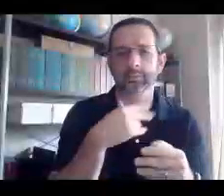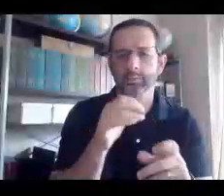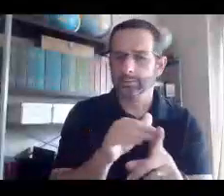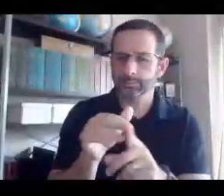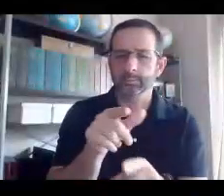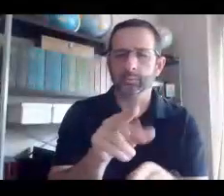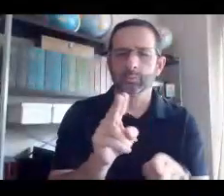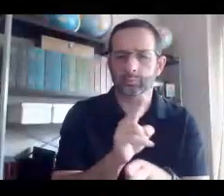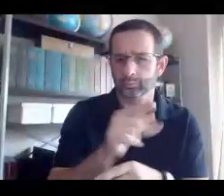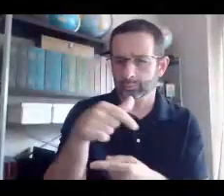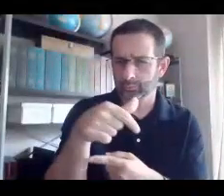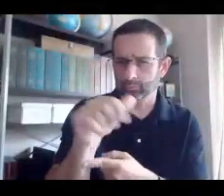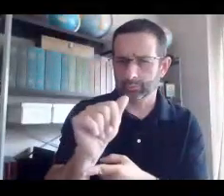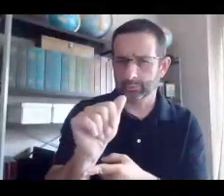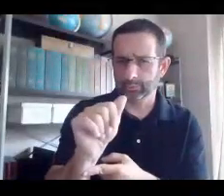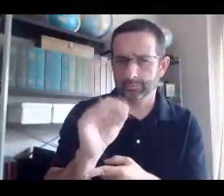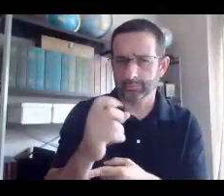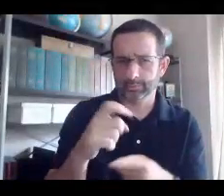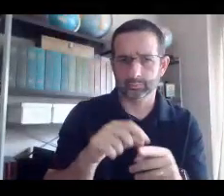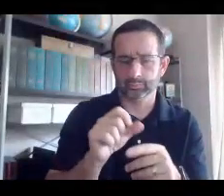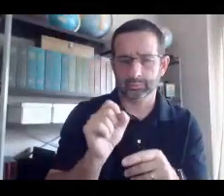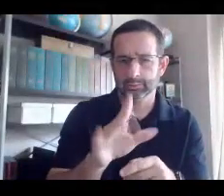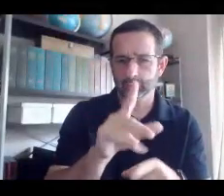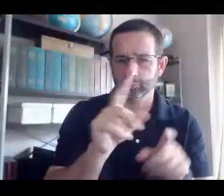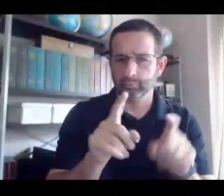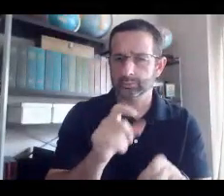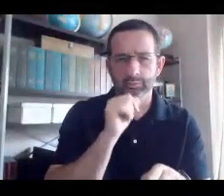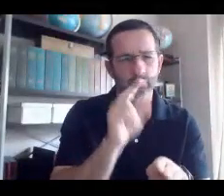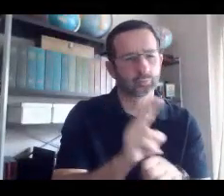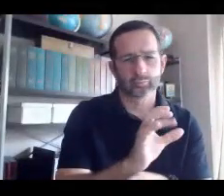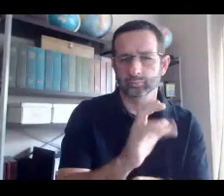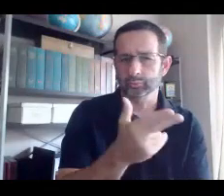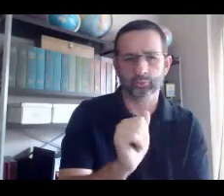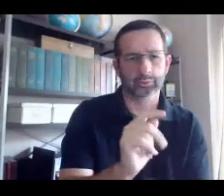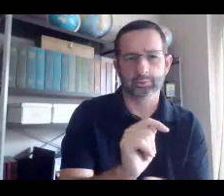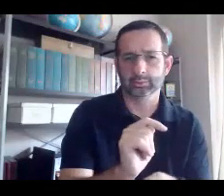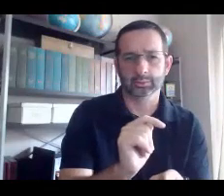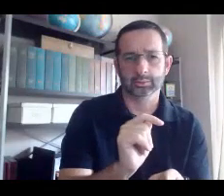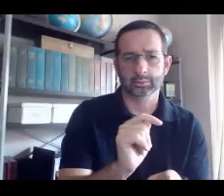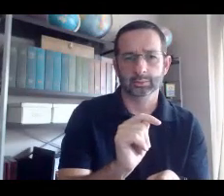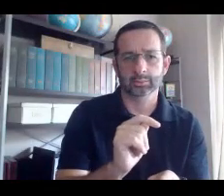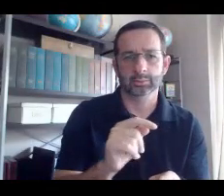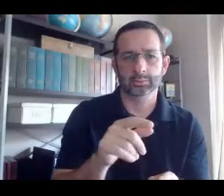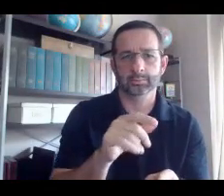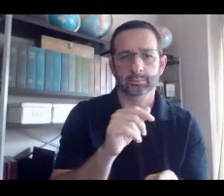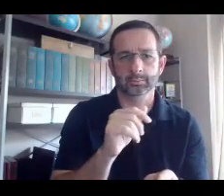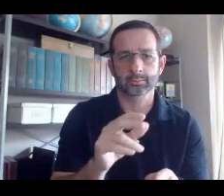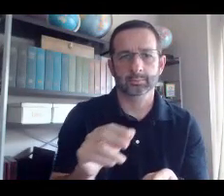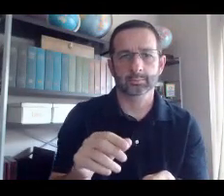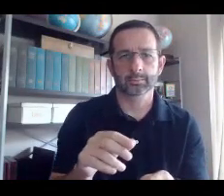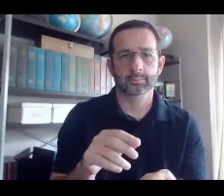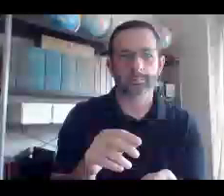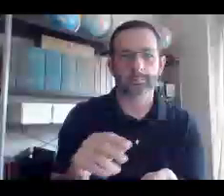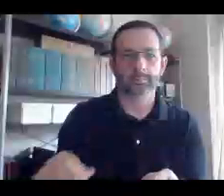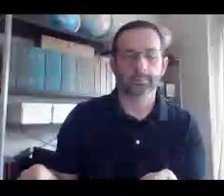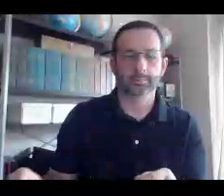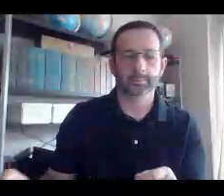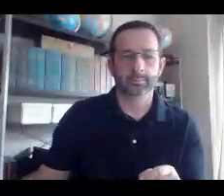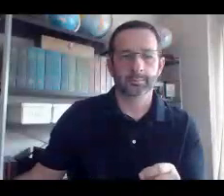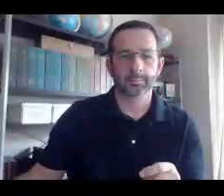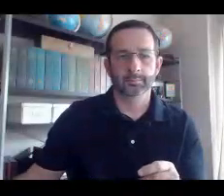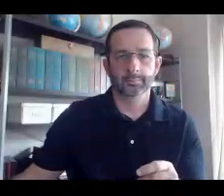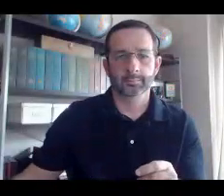we move to the next slide, I just want to remind everyone to please use the Q&A box in Teams to ask your